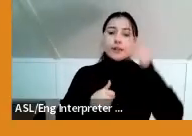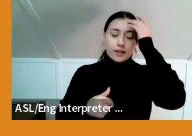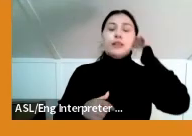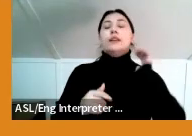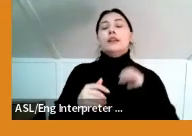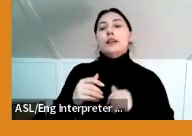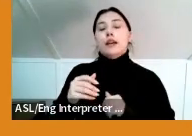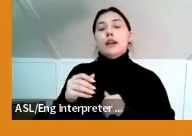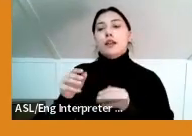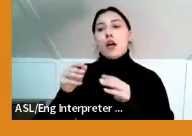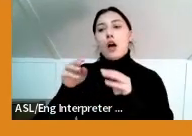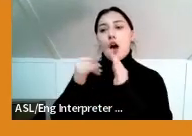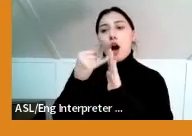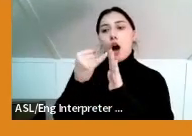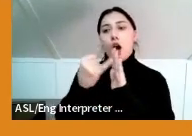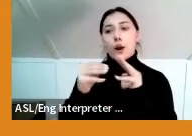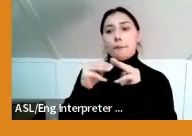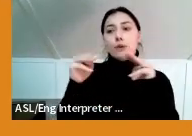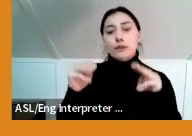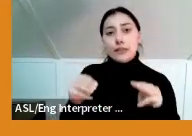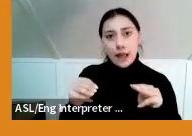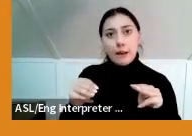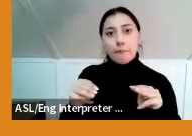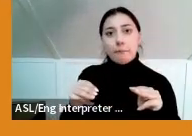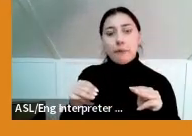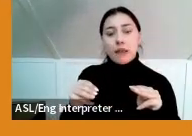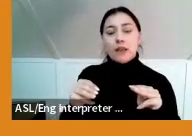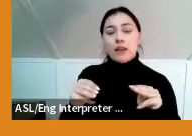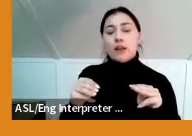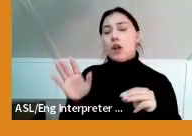public-facing or can be a public-facing